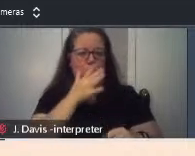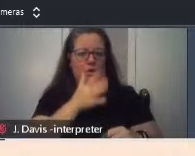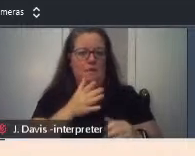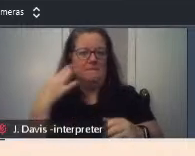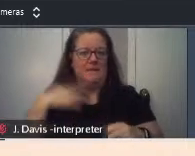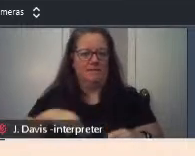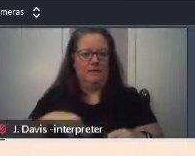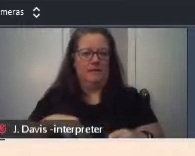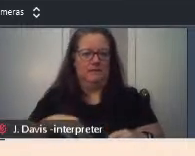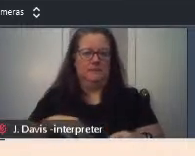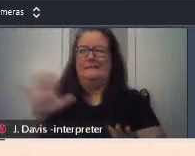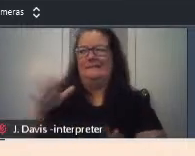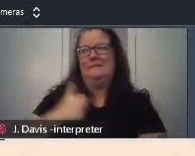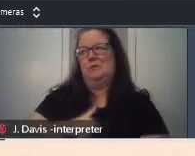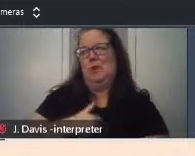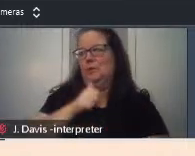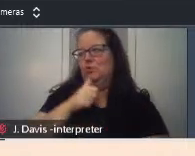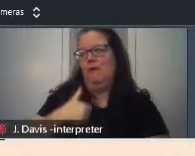I apologize.